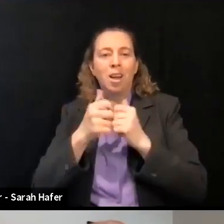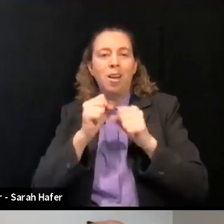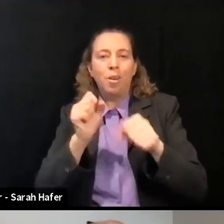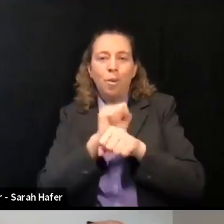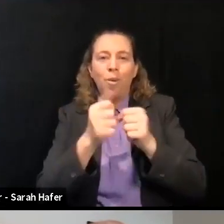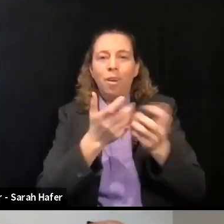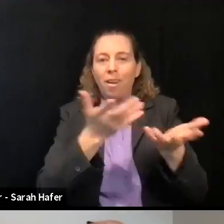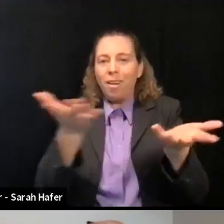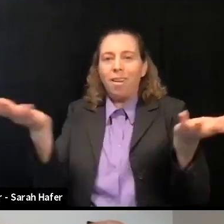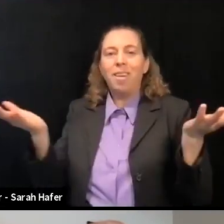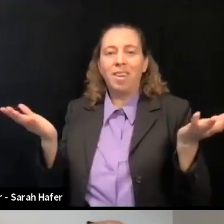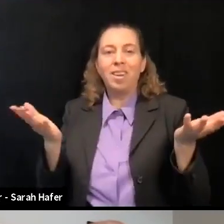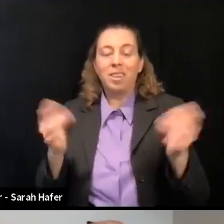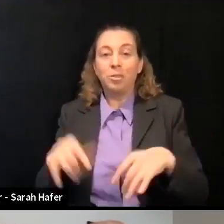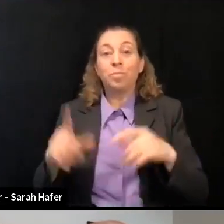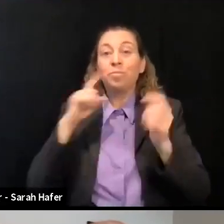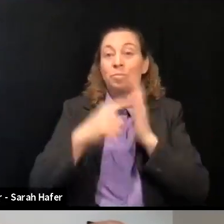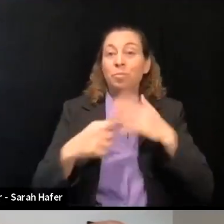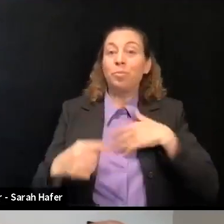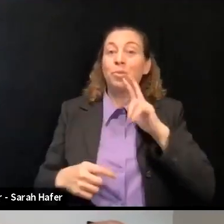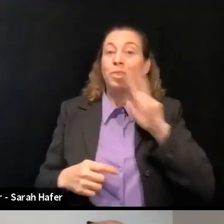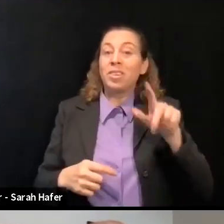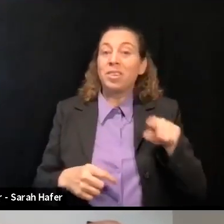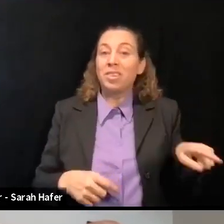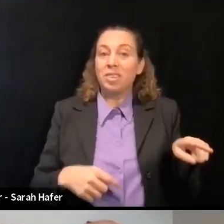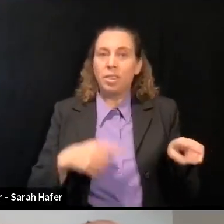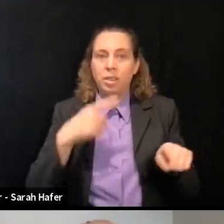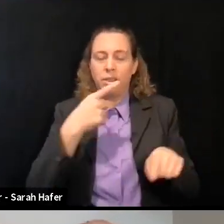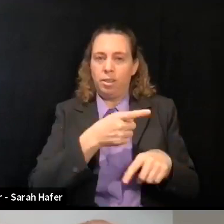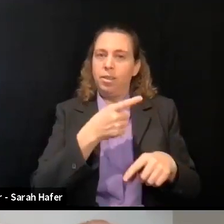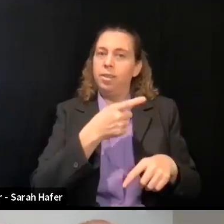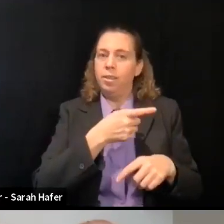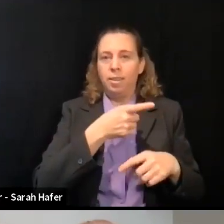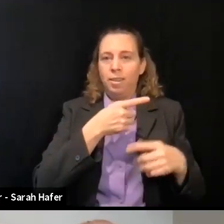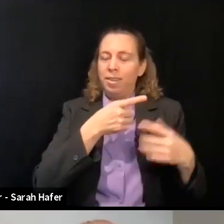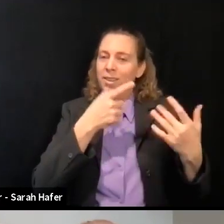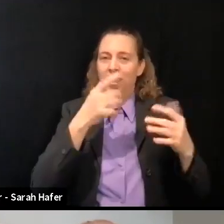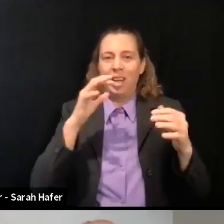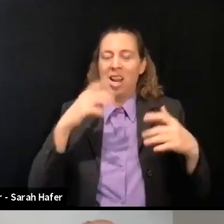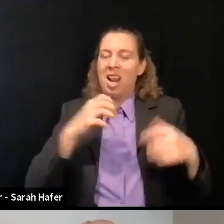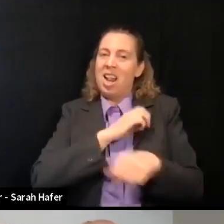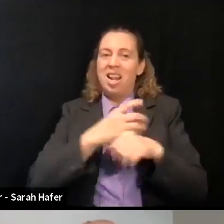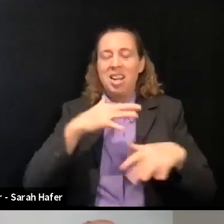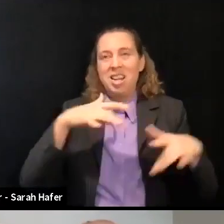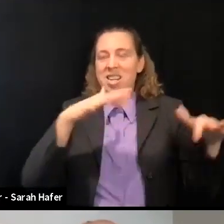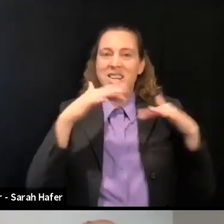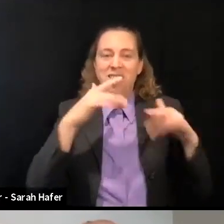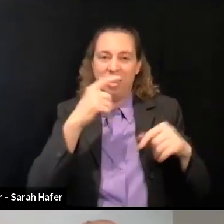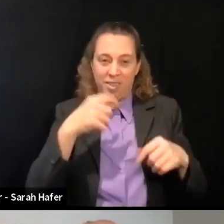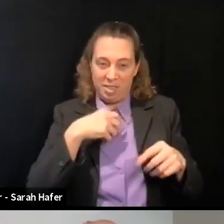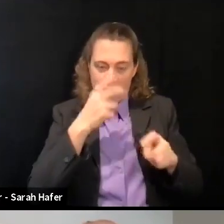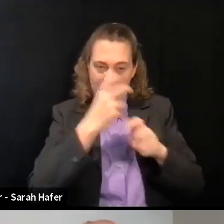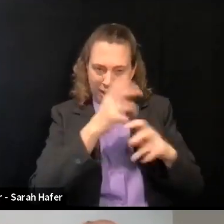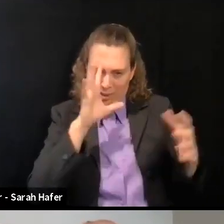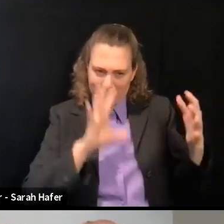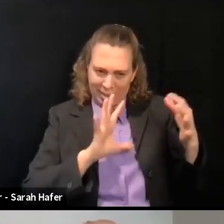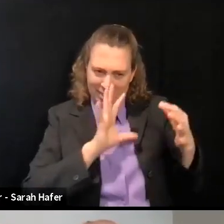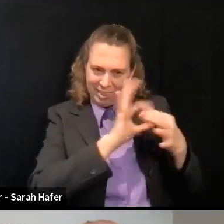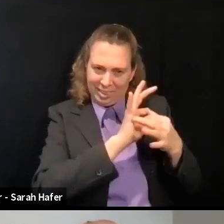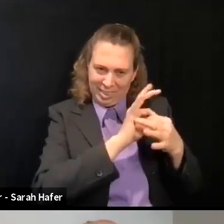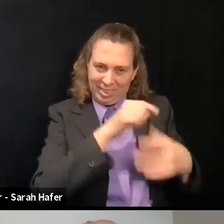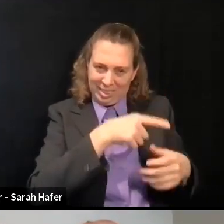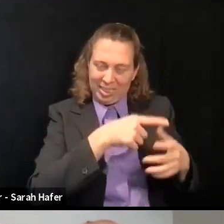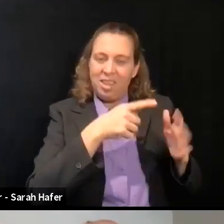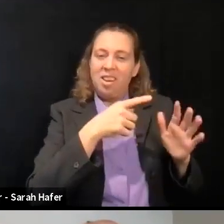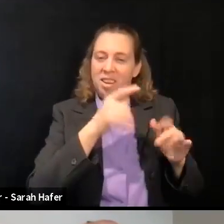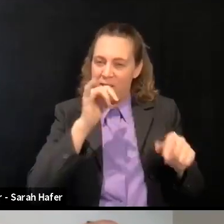sometimes it's hard for me to remember to connect. But when I can get myself into a mind space of our kid is trying to tell me something, how do I listen? It